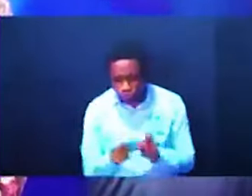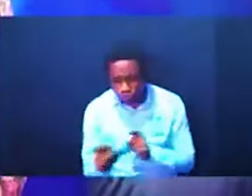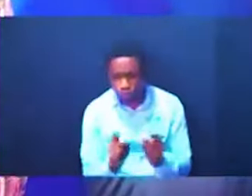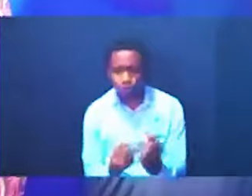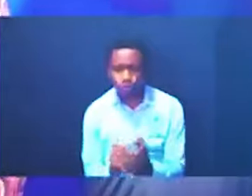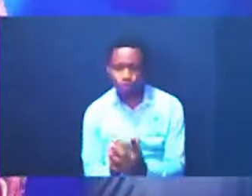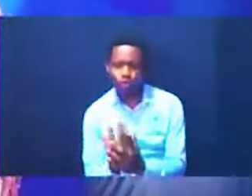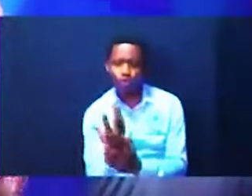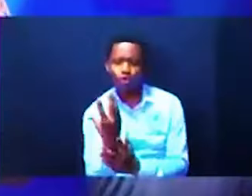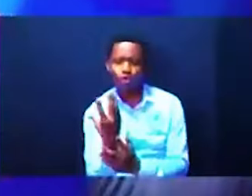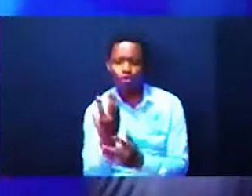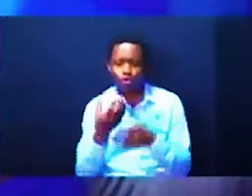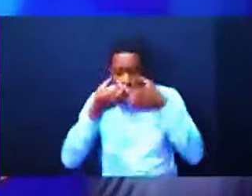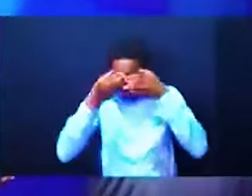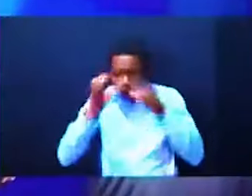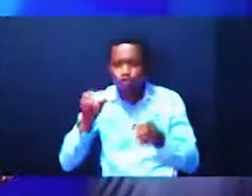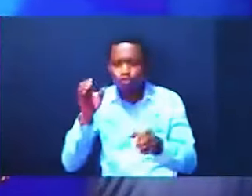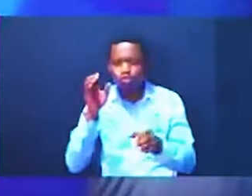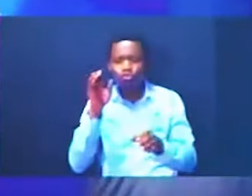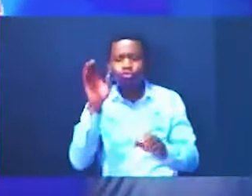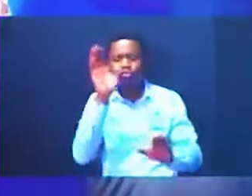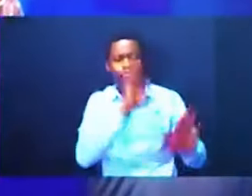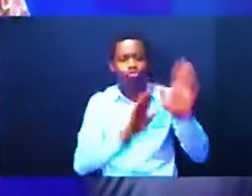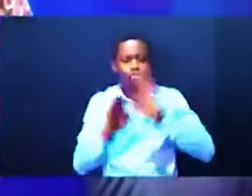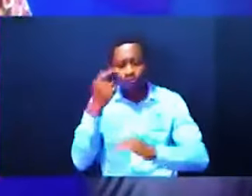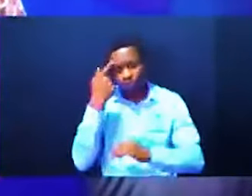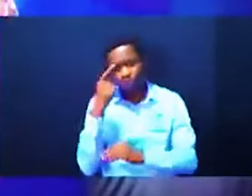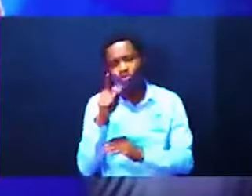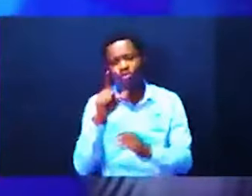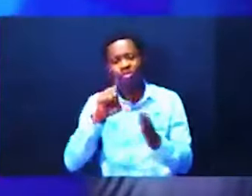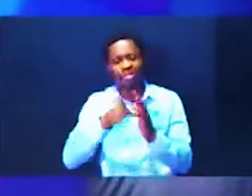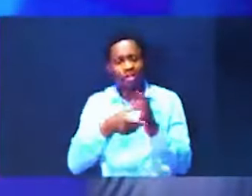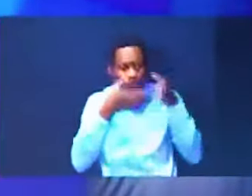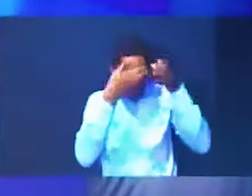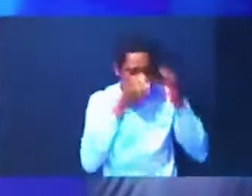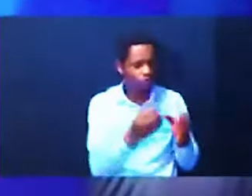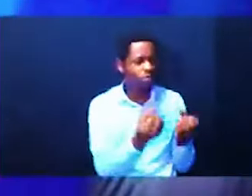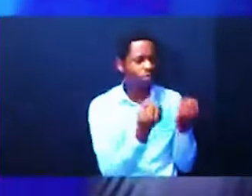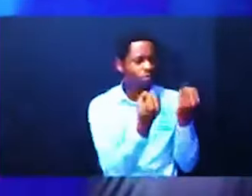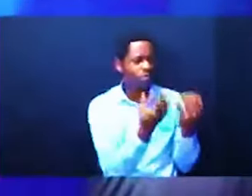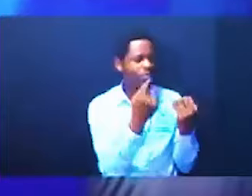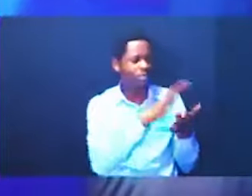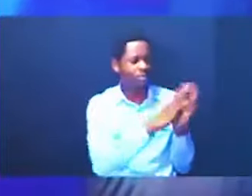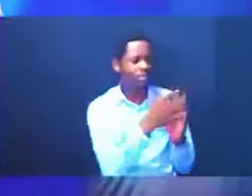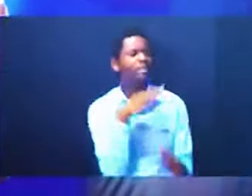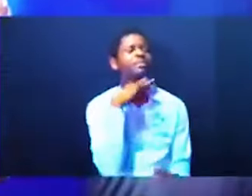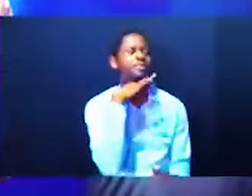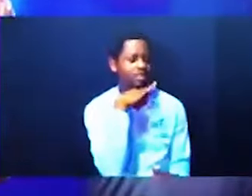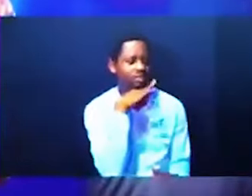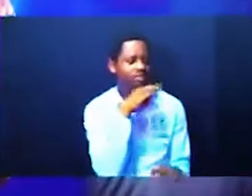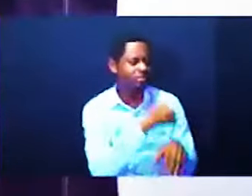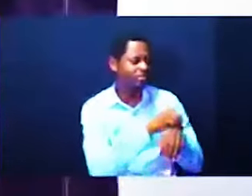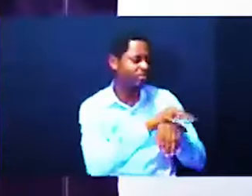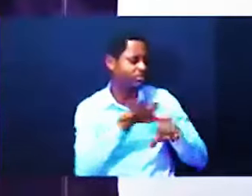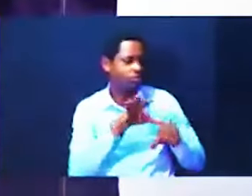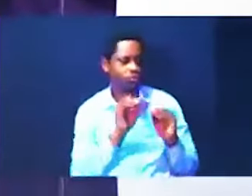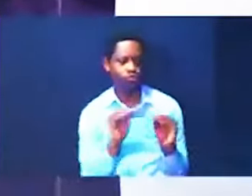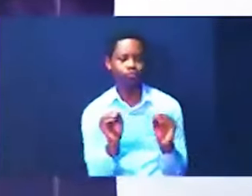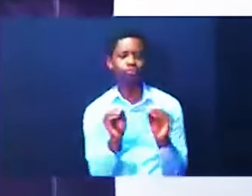you and to defile many. Now, when yet to say in Hini and one union be a